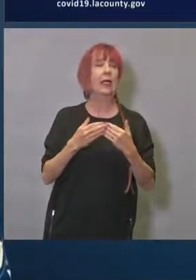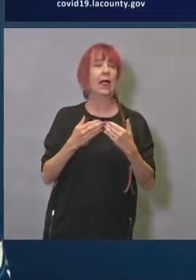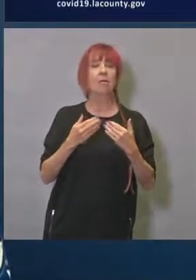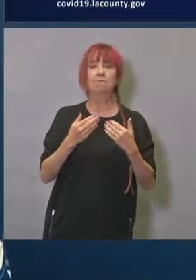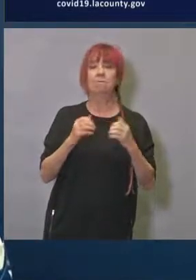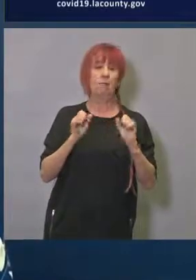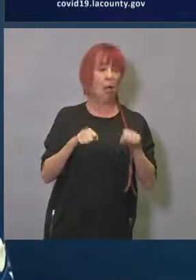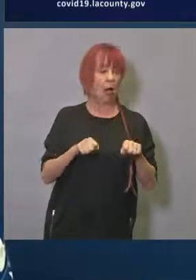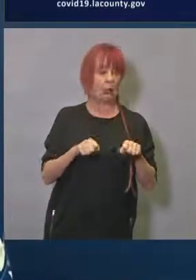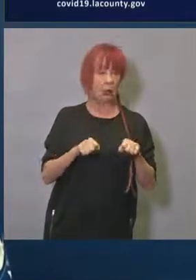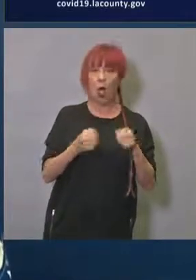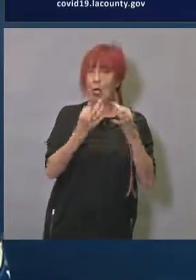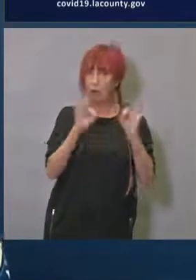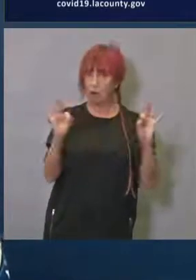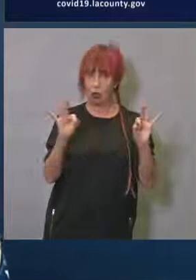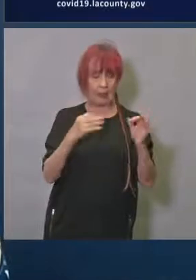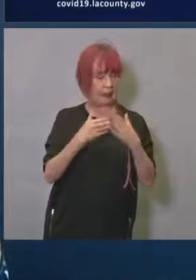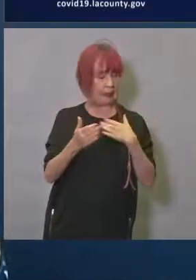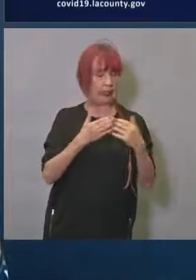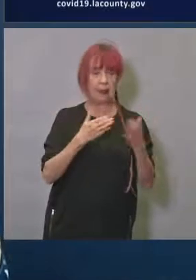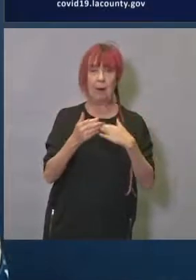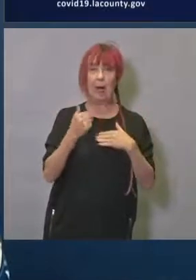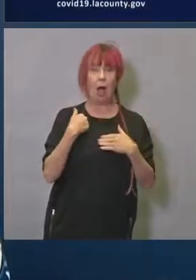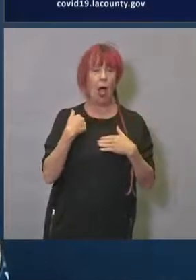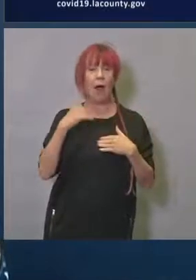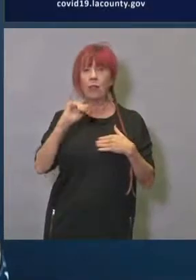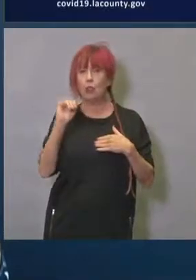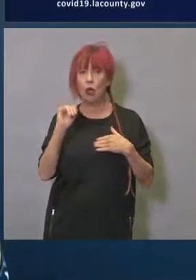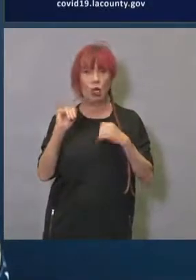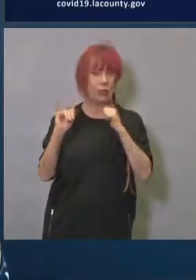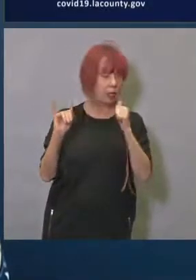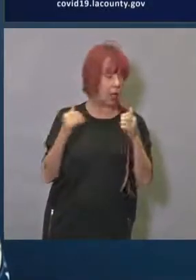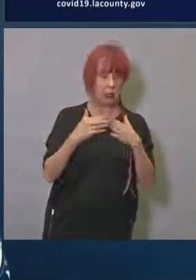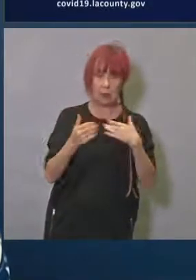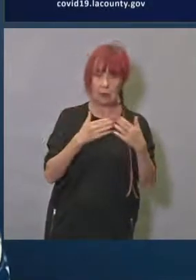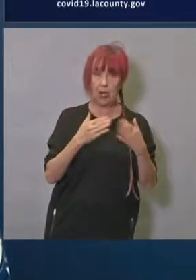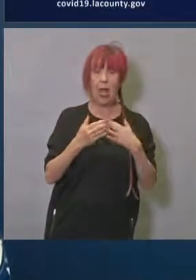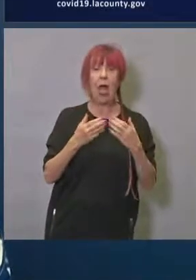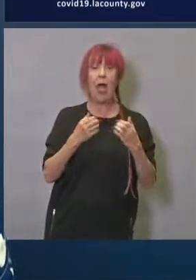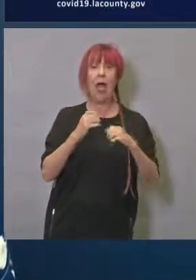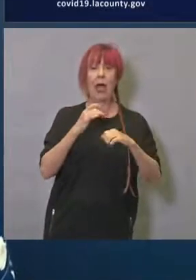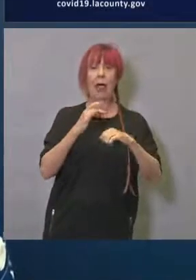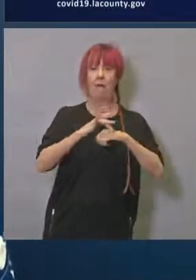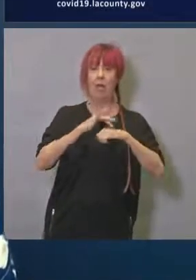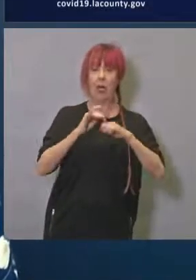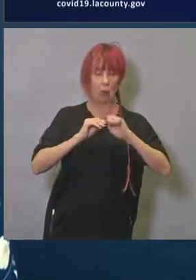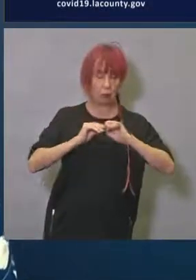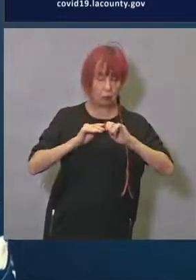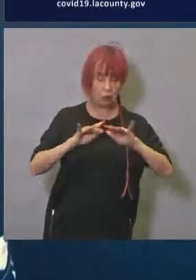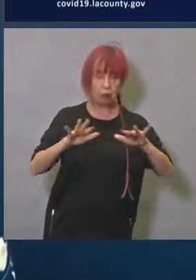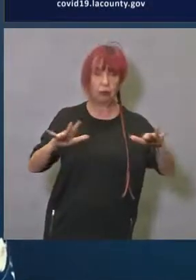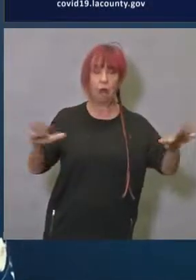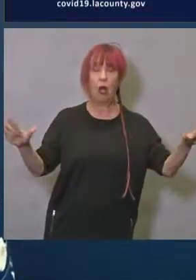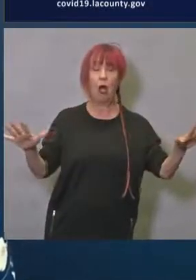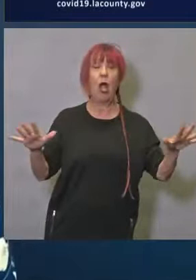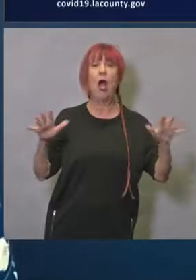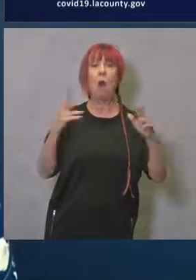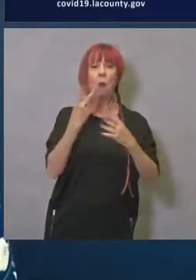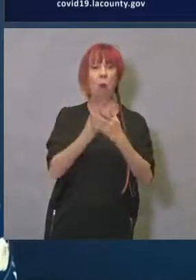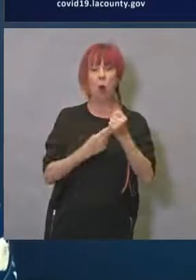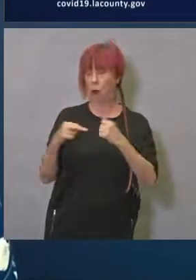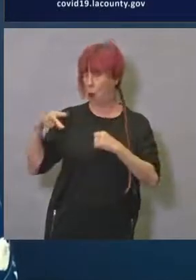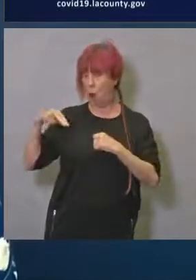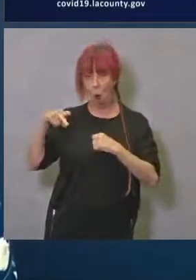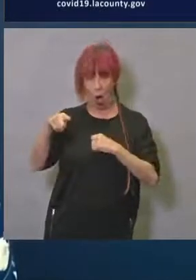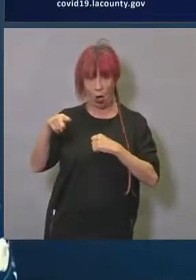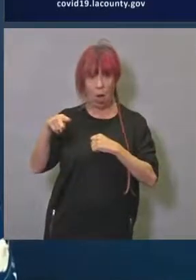is free regardless of your insurance status and is widely available in many locations across the county with both walk-up and drive-up